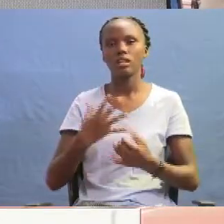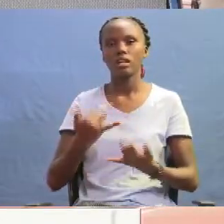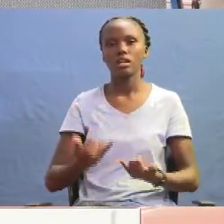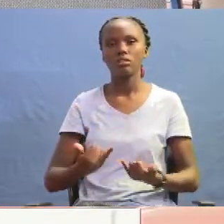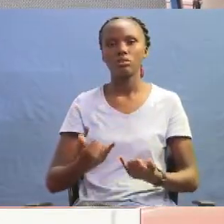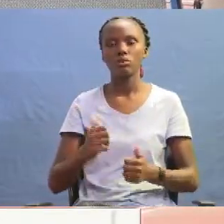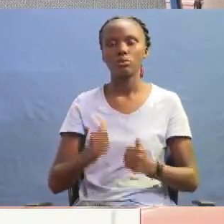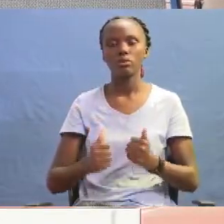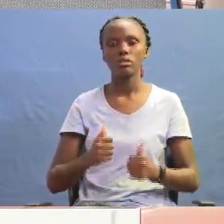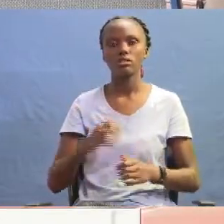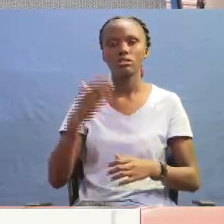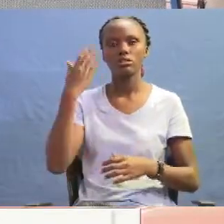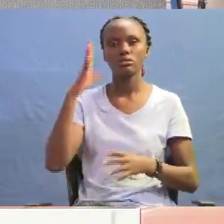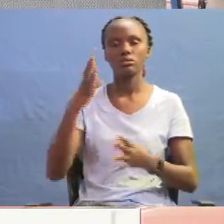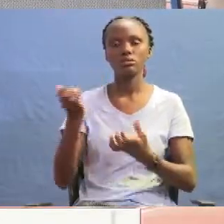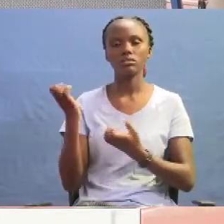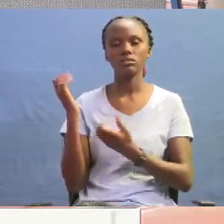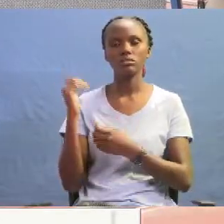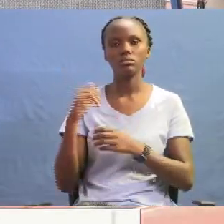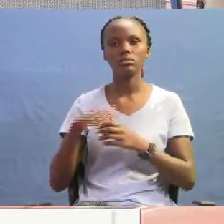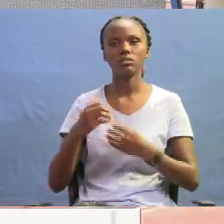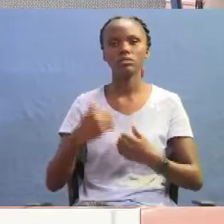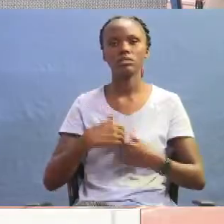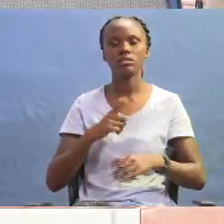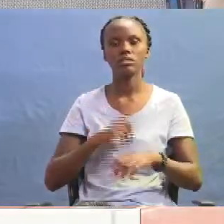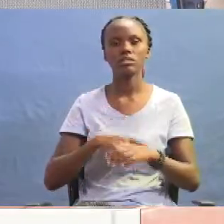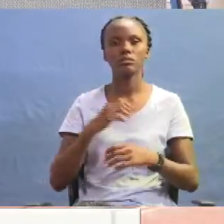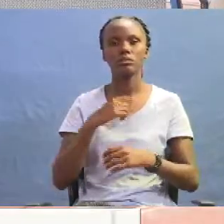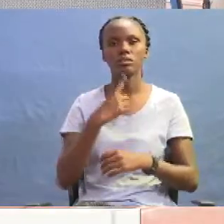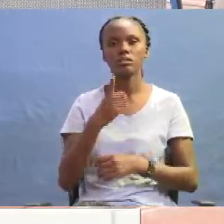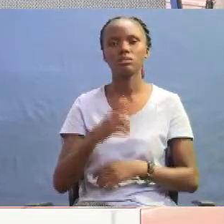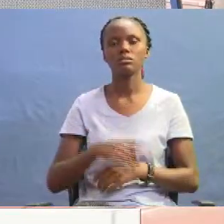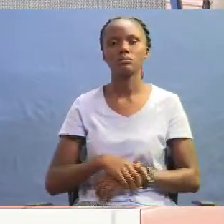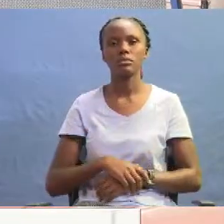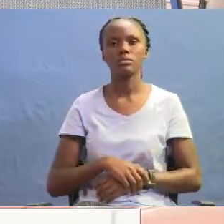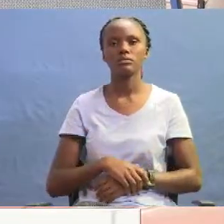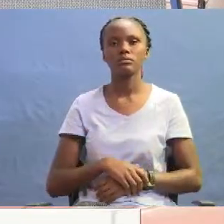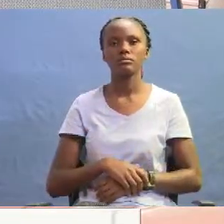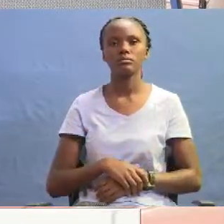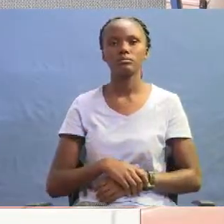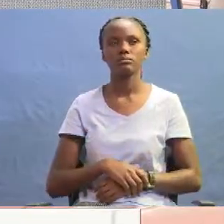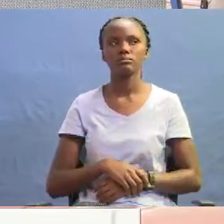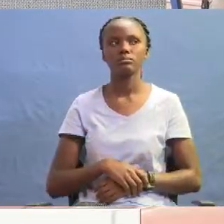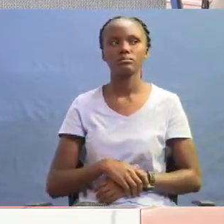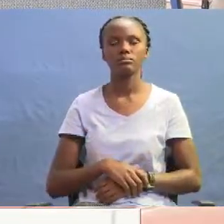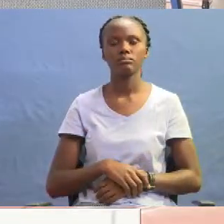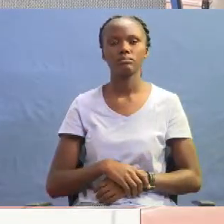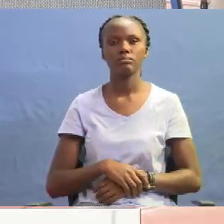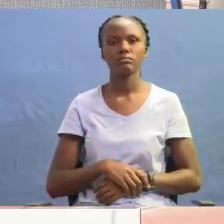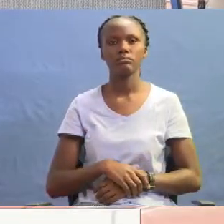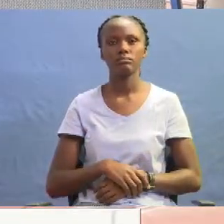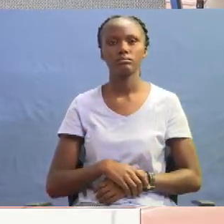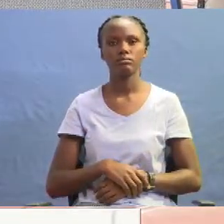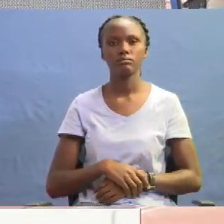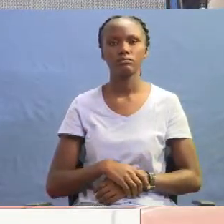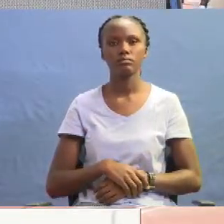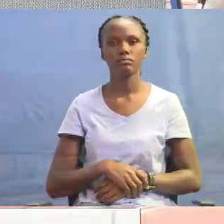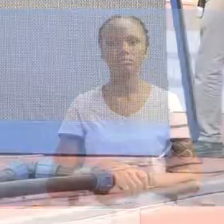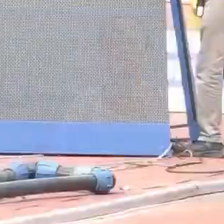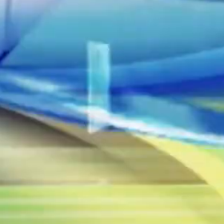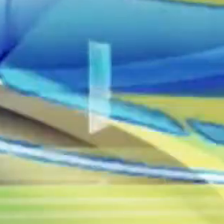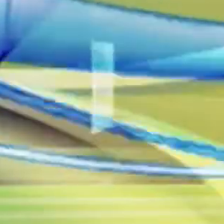they live up to the expectation, only time will tell. Auma Evans for Kutv at Ulinzi Complex